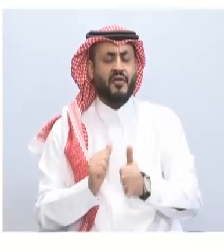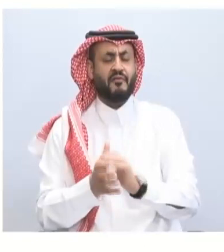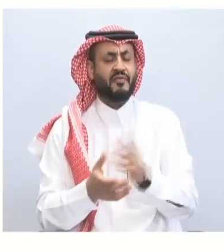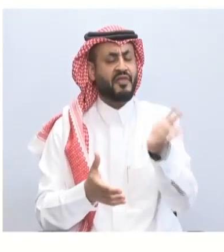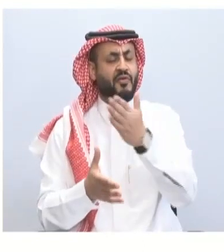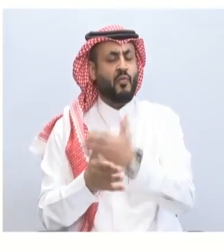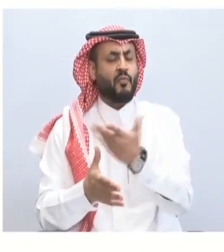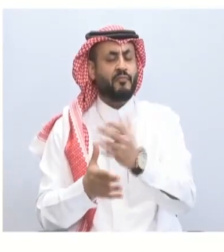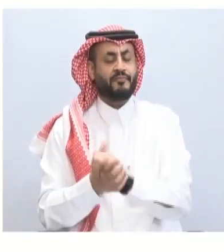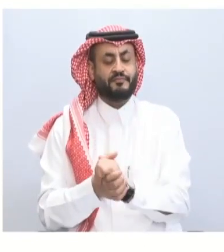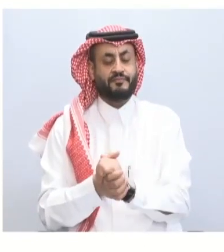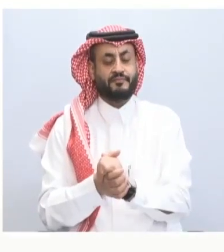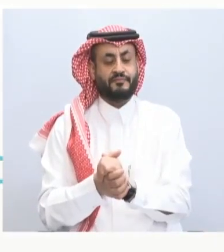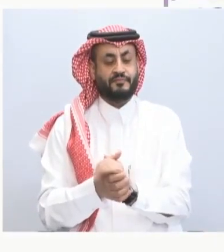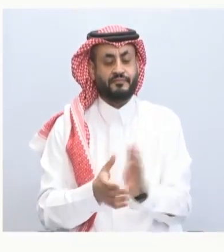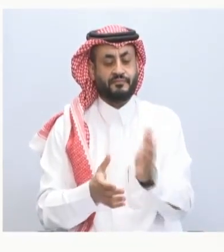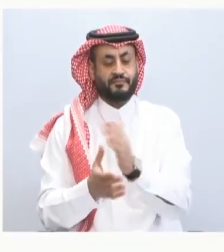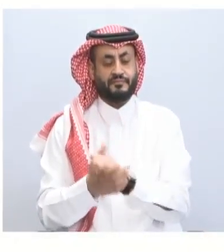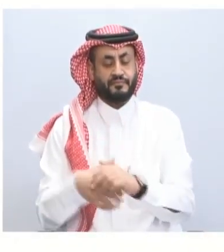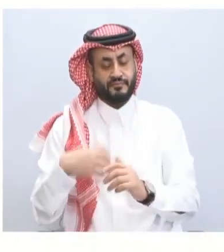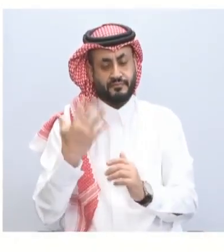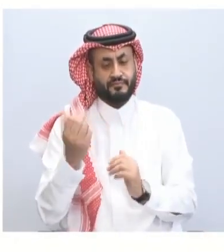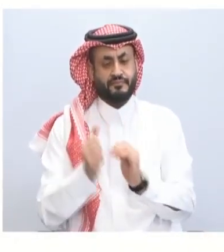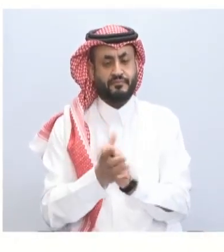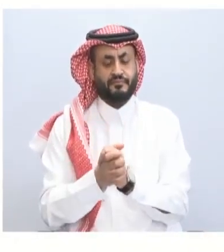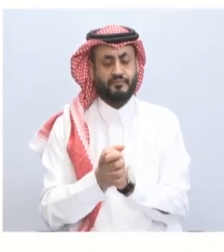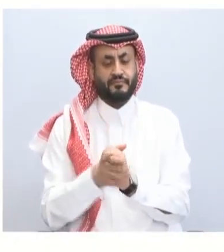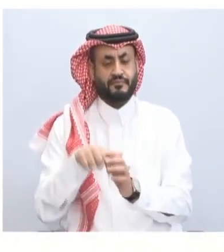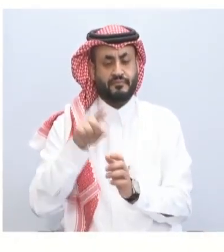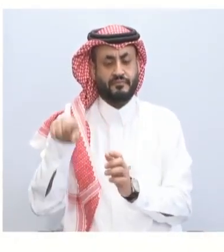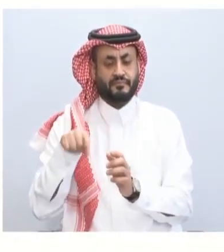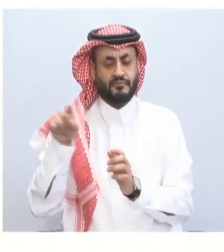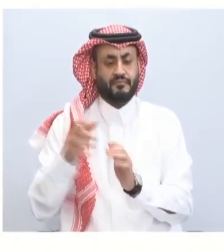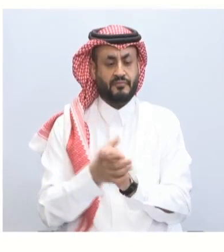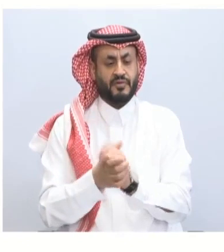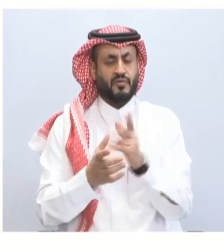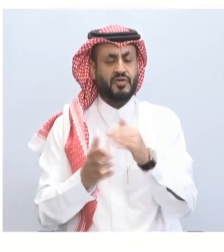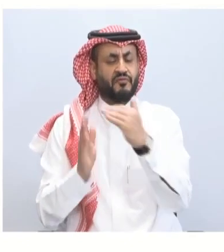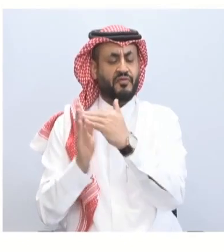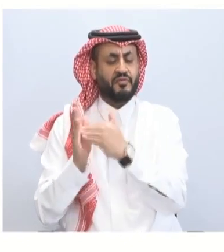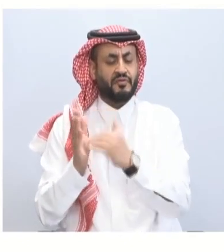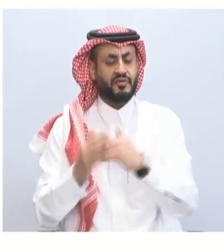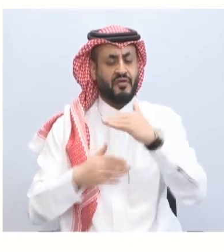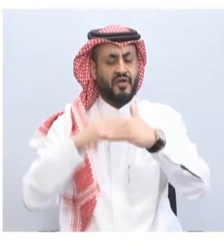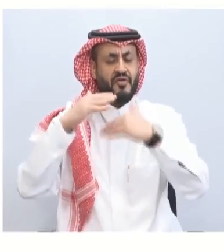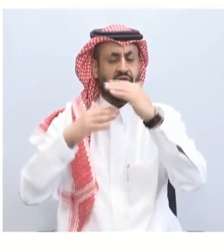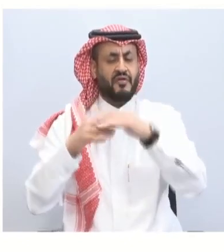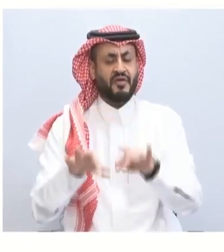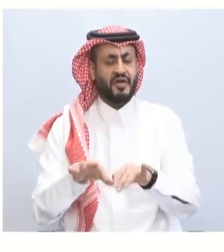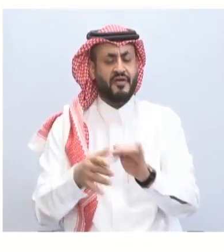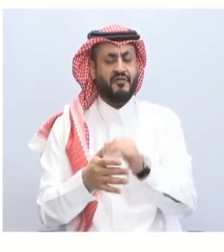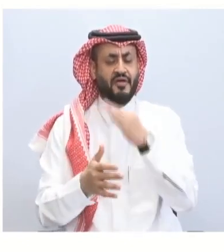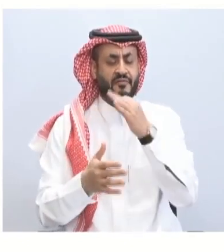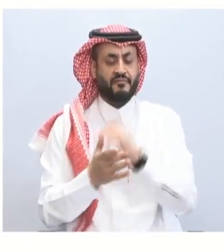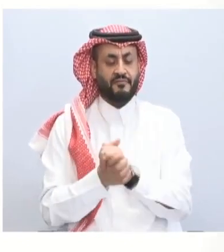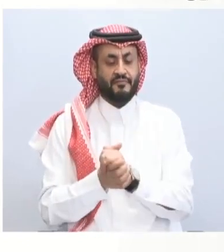why? And we have after that question number 5, which factors fostered the development of texting